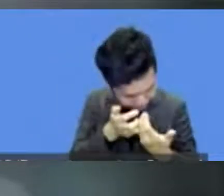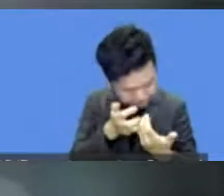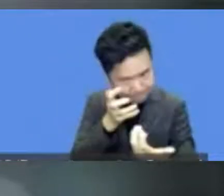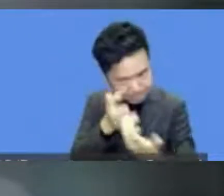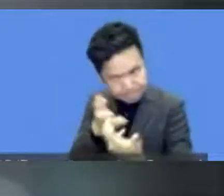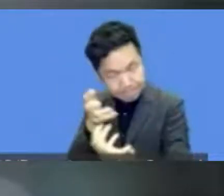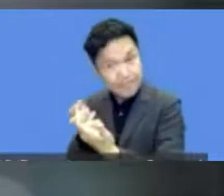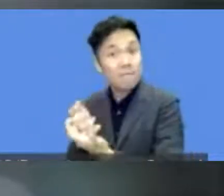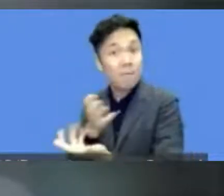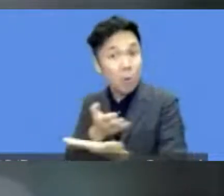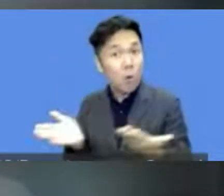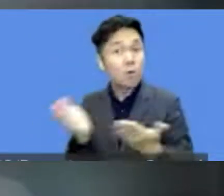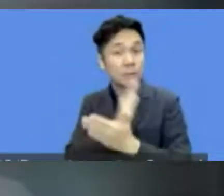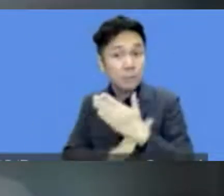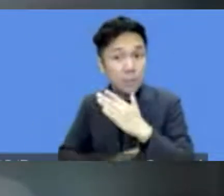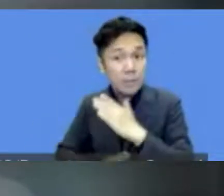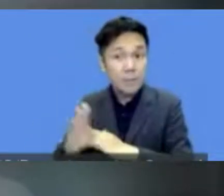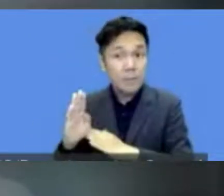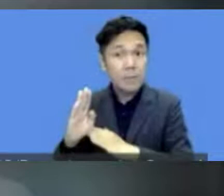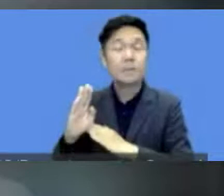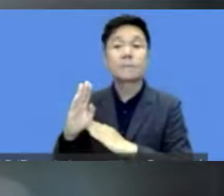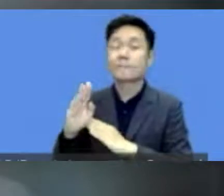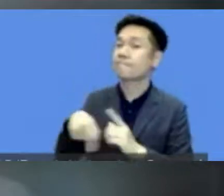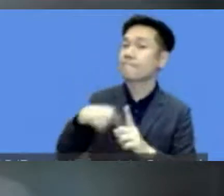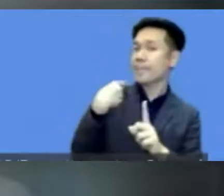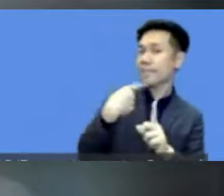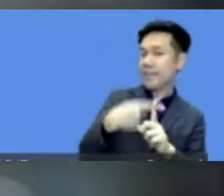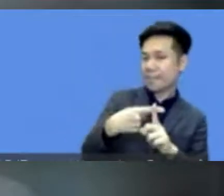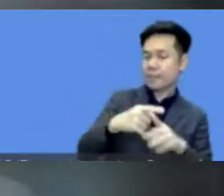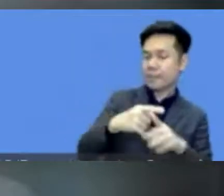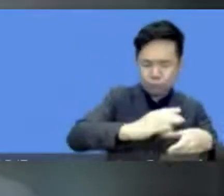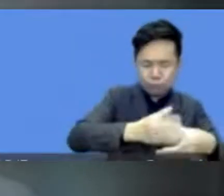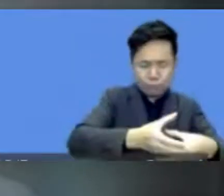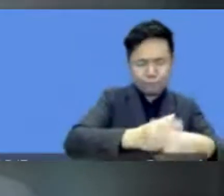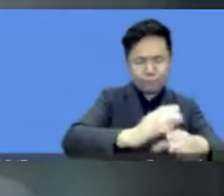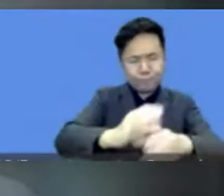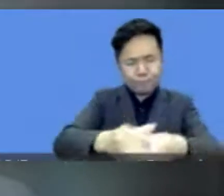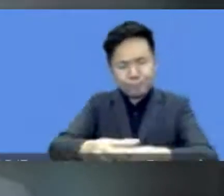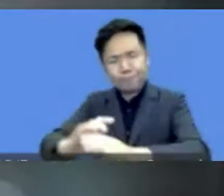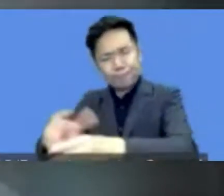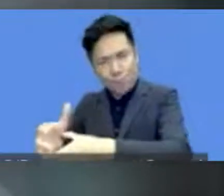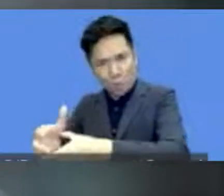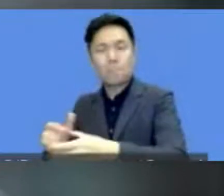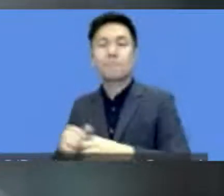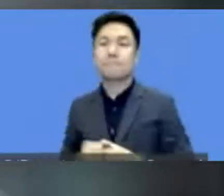with disabilities, but also other underserved people in the community.